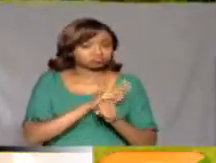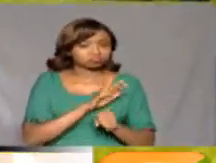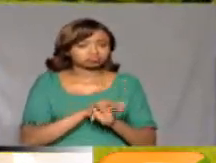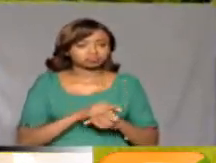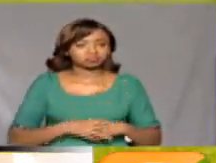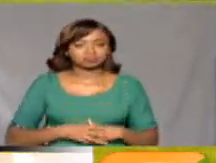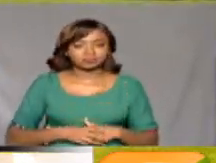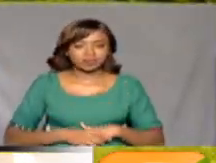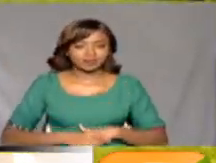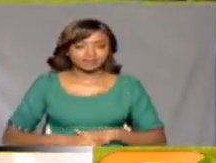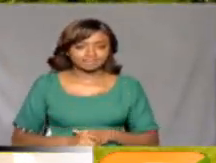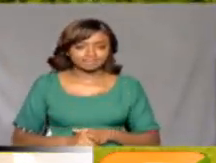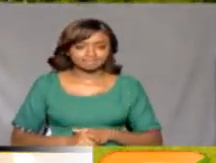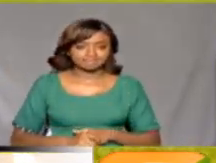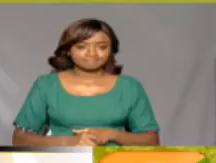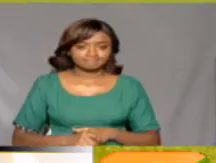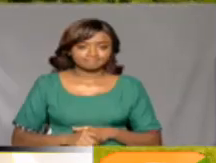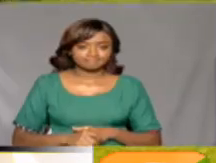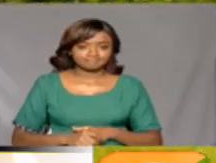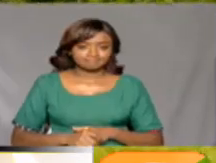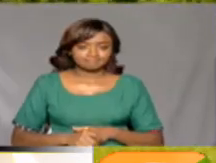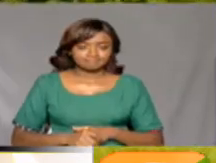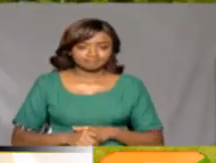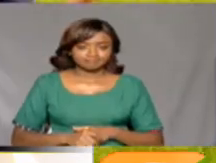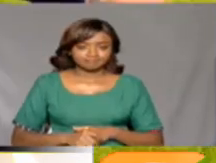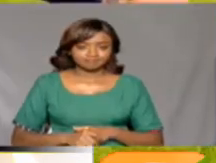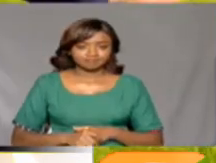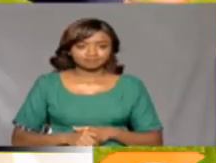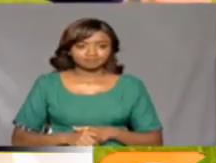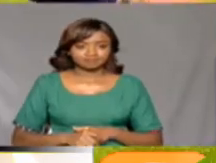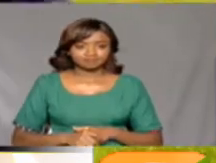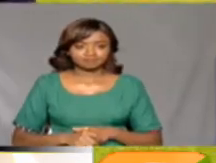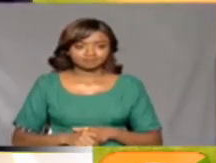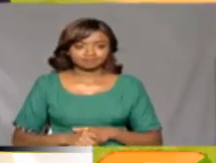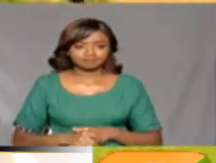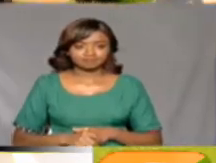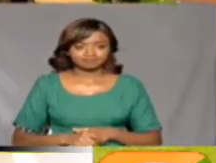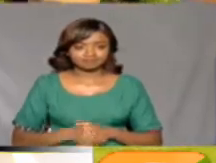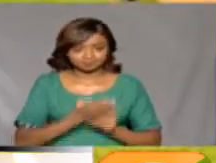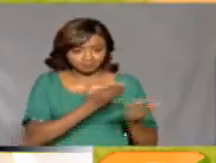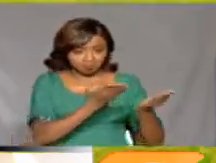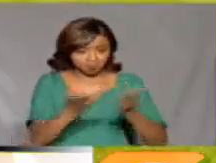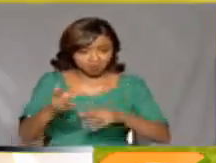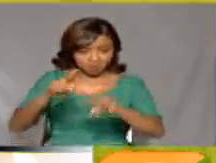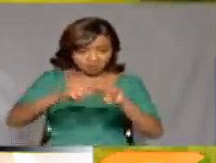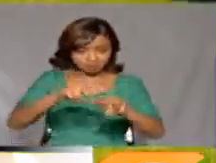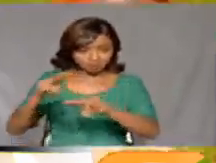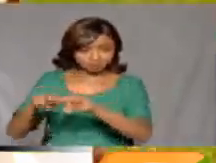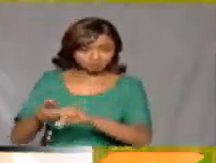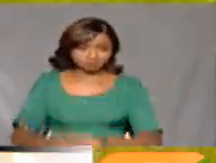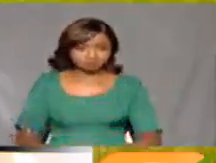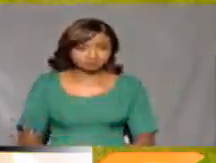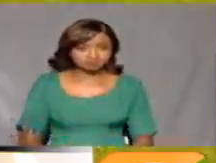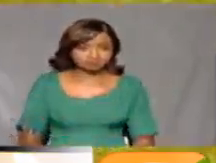Kenya. And therefore, he was many things. Allow me to invite you to take a seat, Your Excellency.